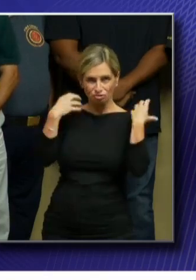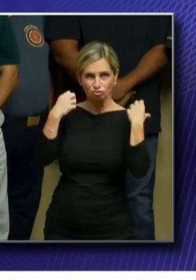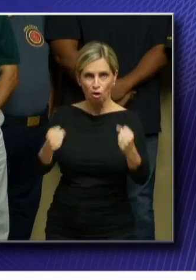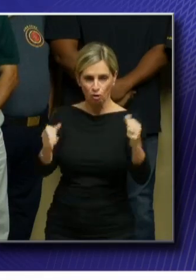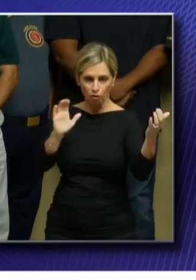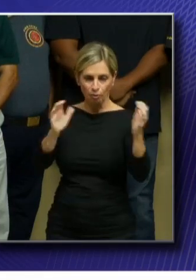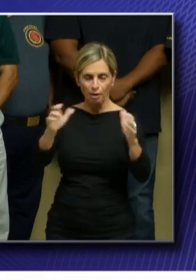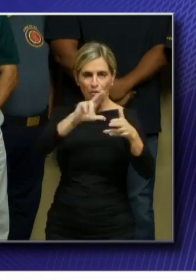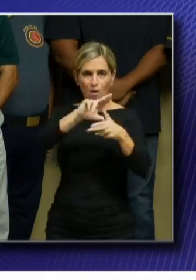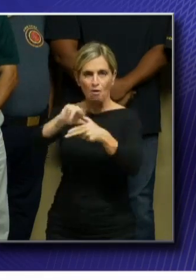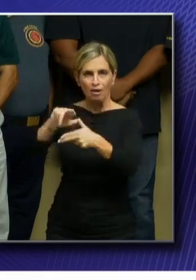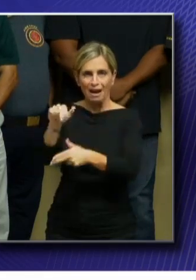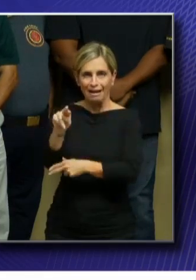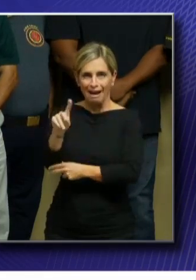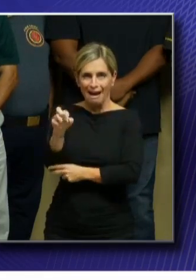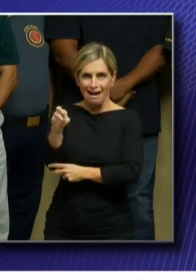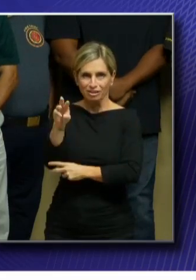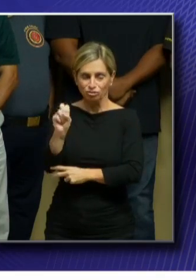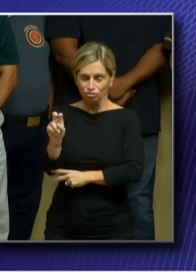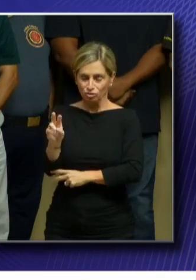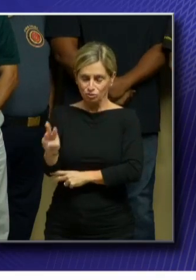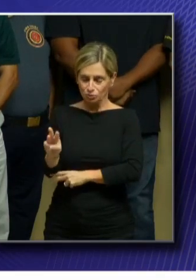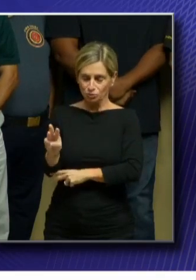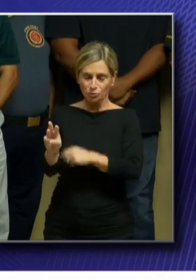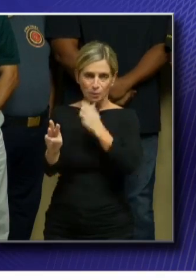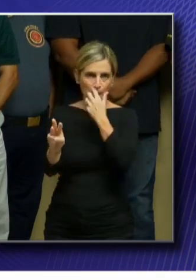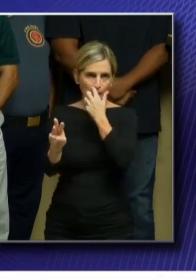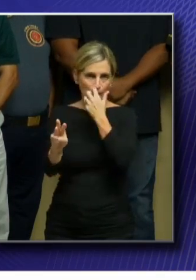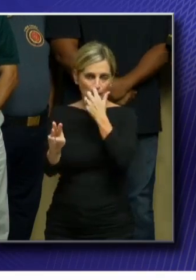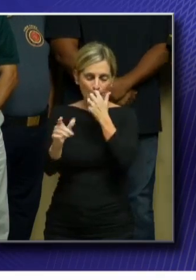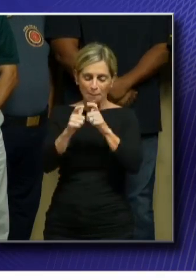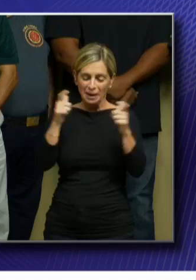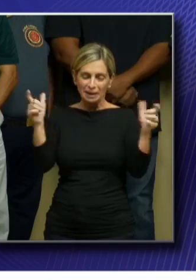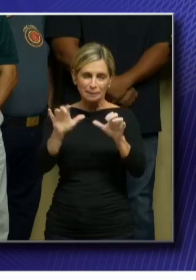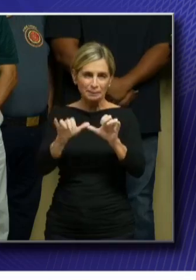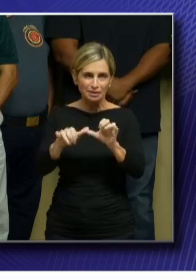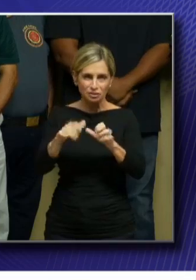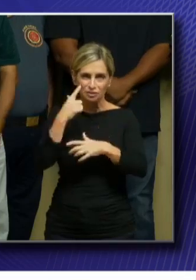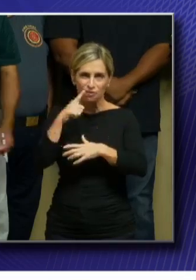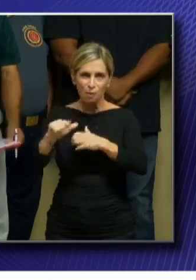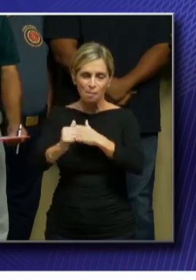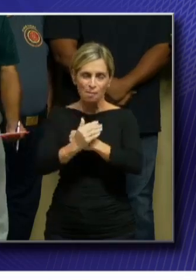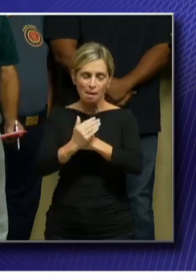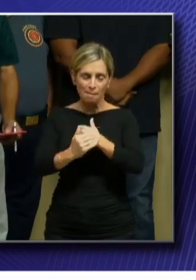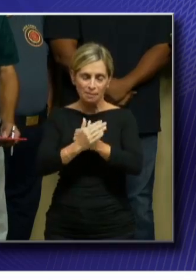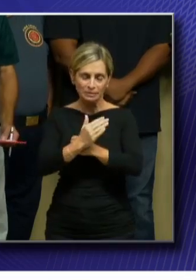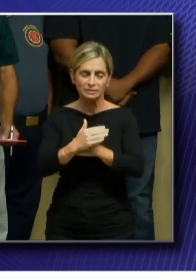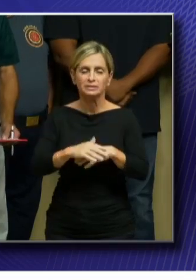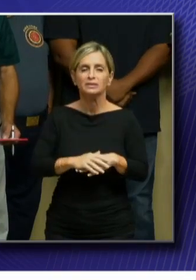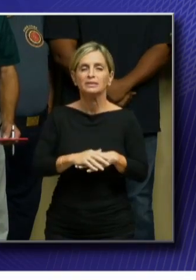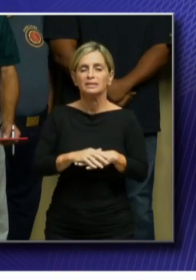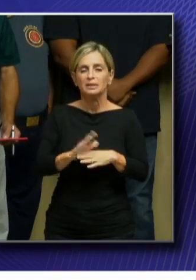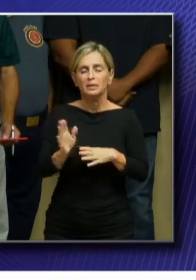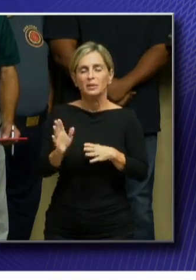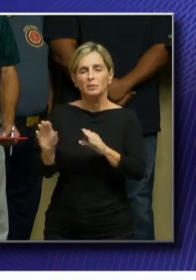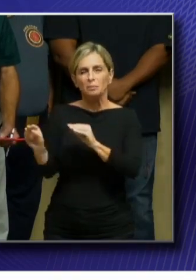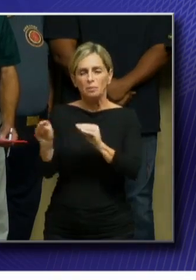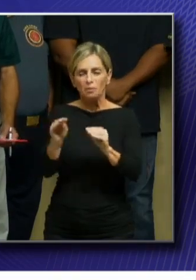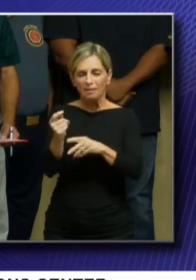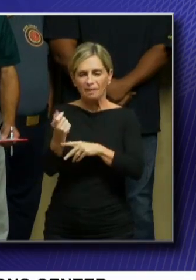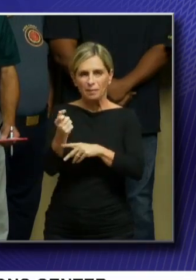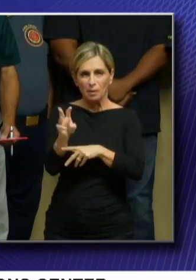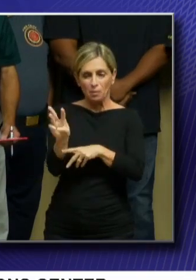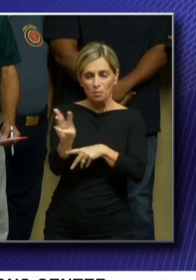strongest hurricane ever measured through the Bahamas. The intensification as well as a slight move to the west will result